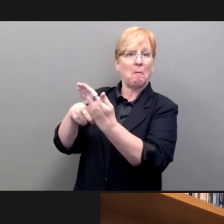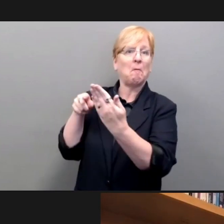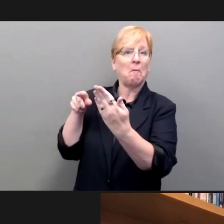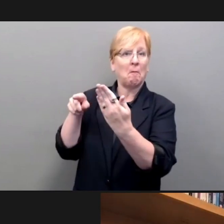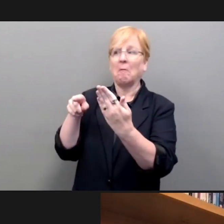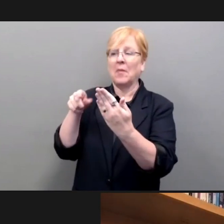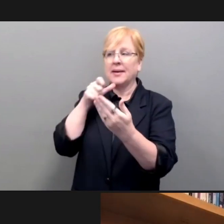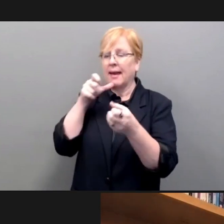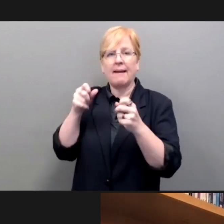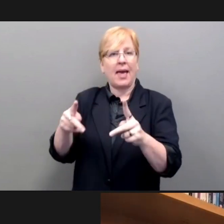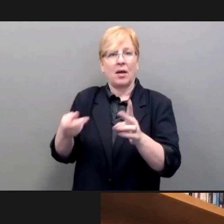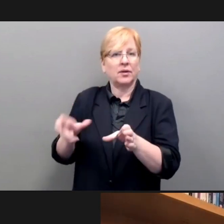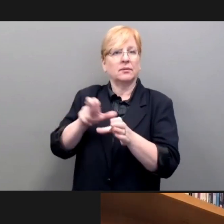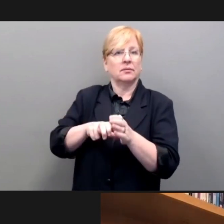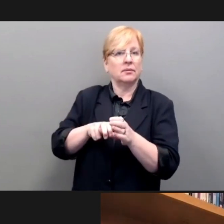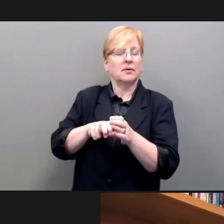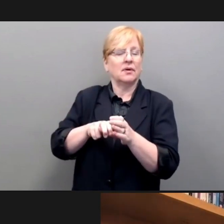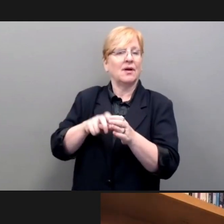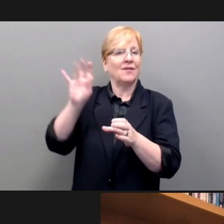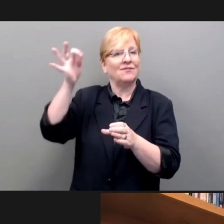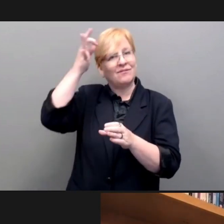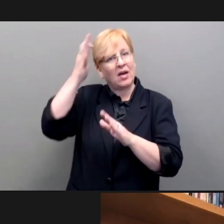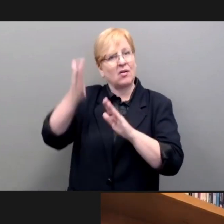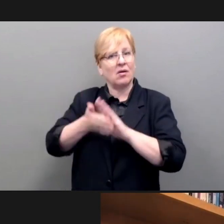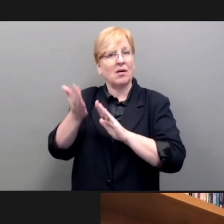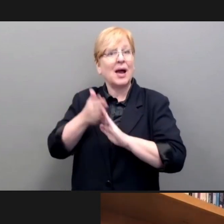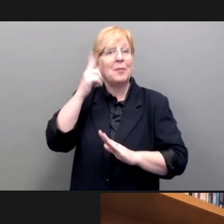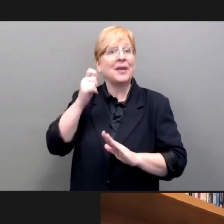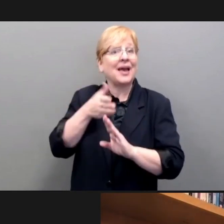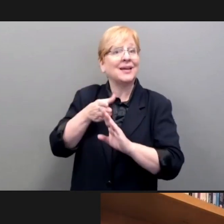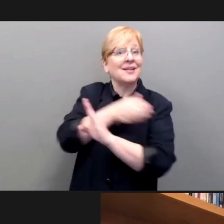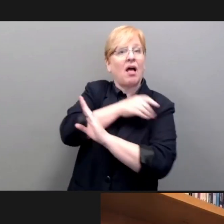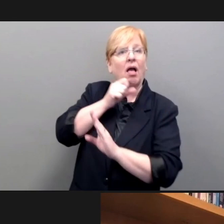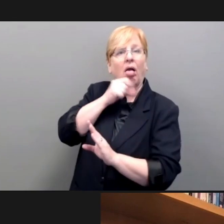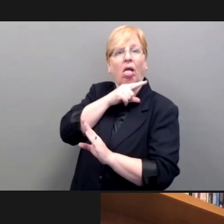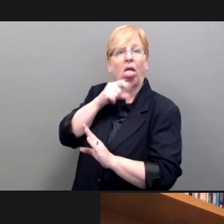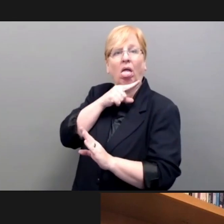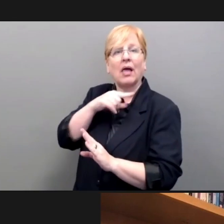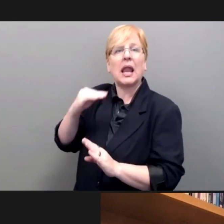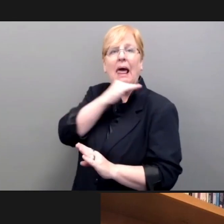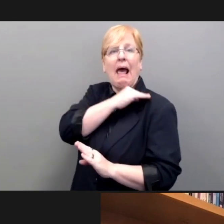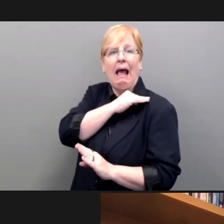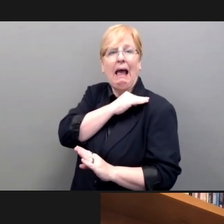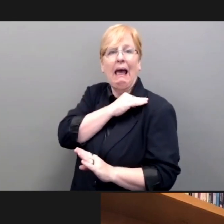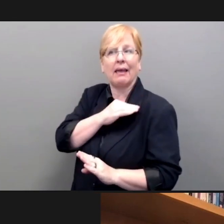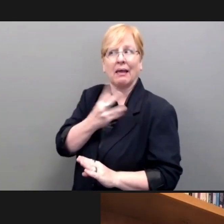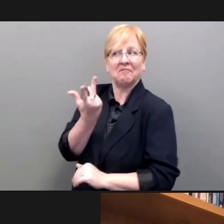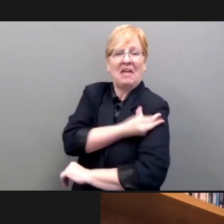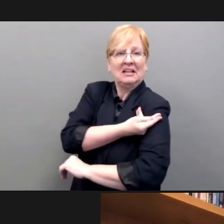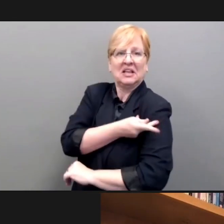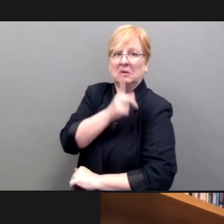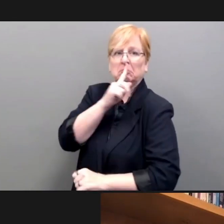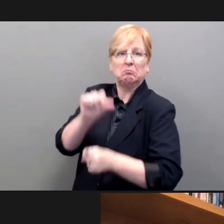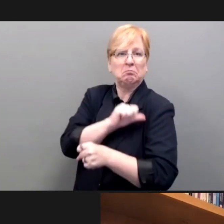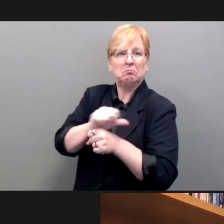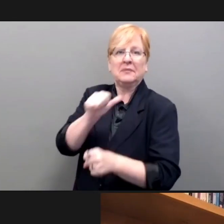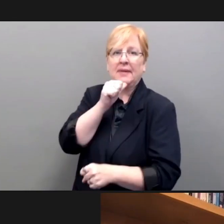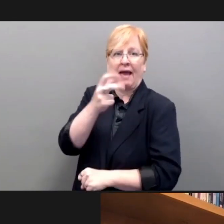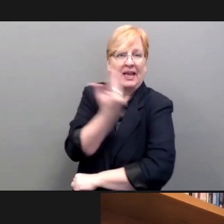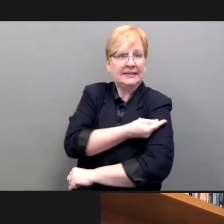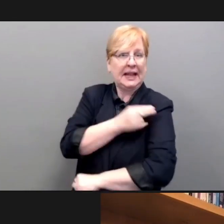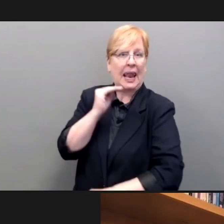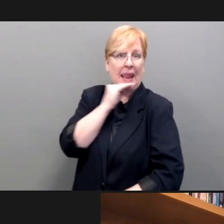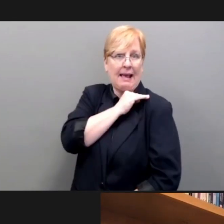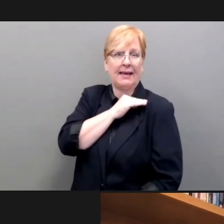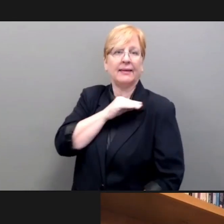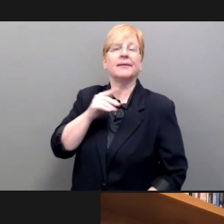federal transport for fibbing about vaccine status, that we'll have some of that. But I would say, I believe the